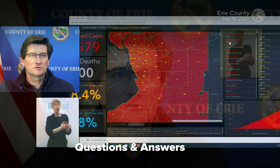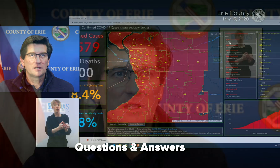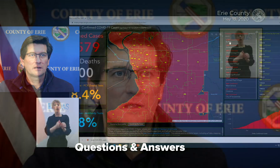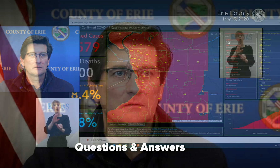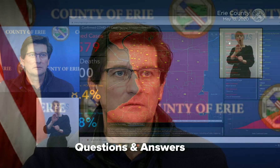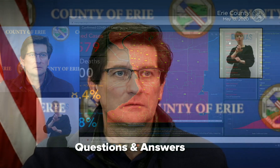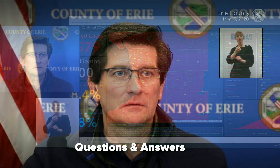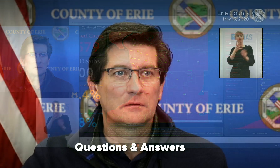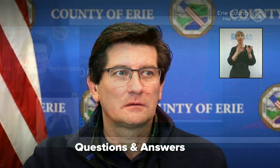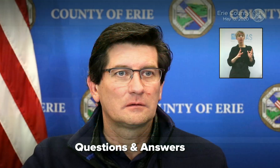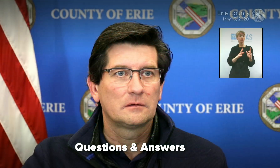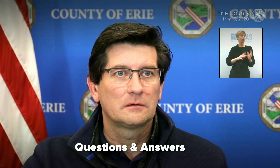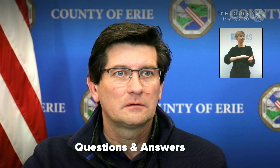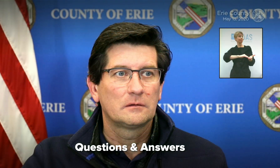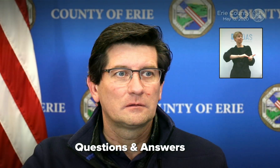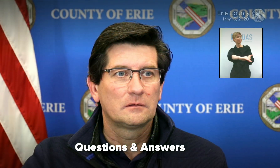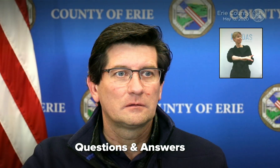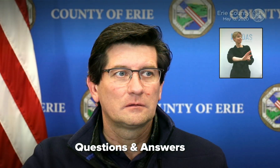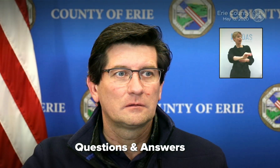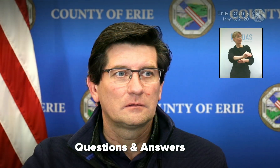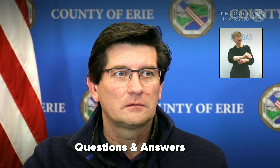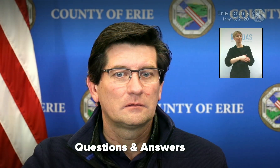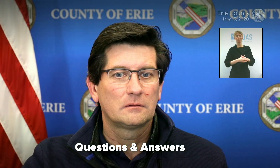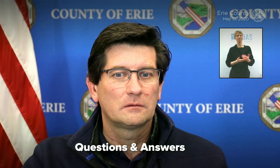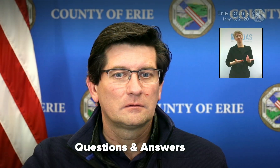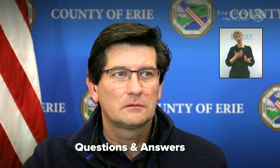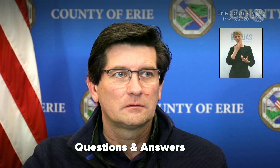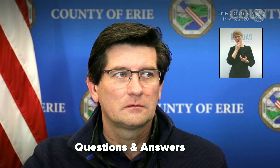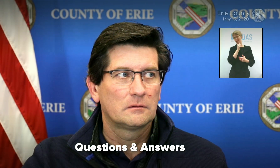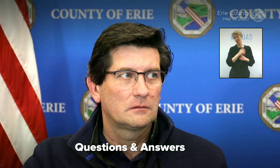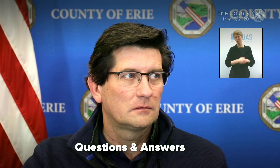Mike Mosier? Right, but that map isn't even.